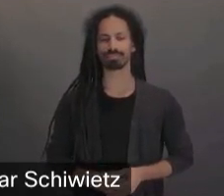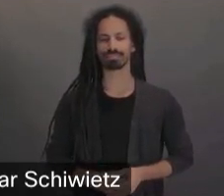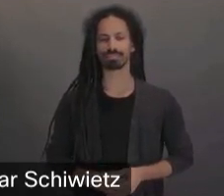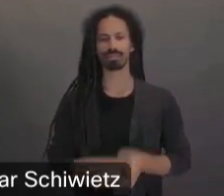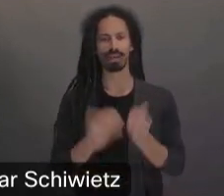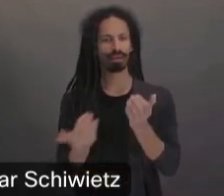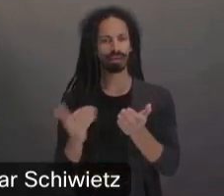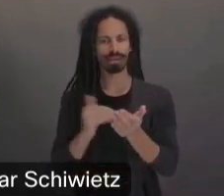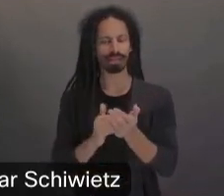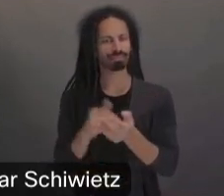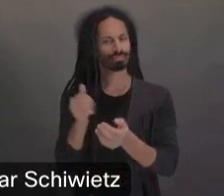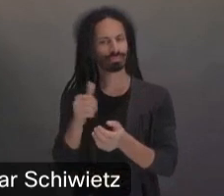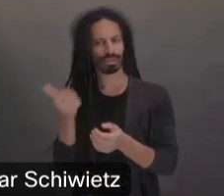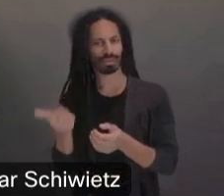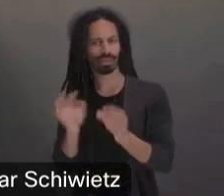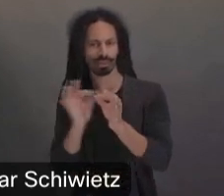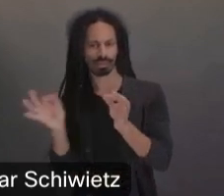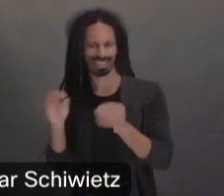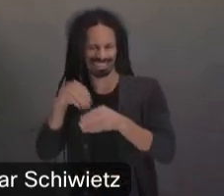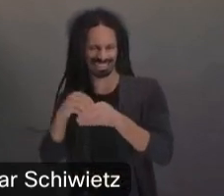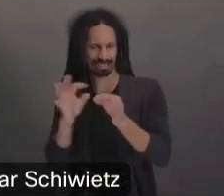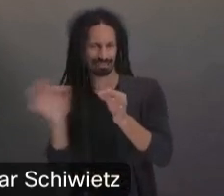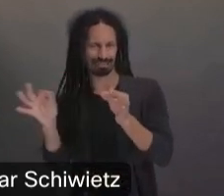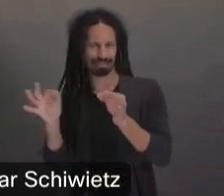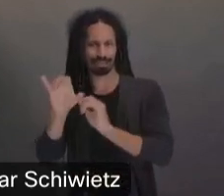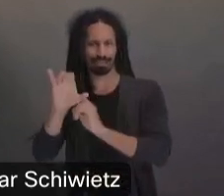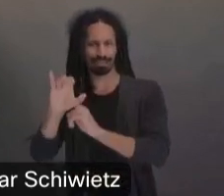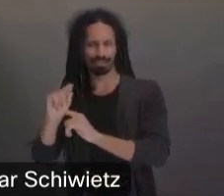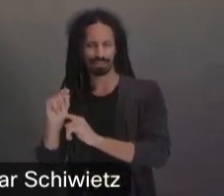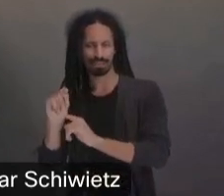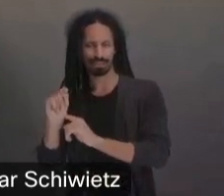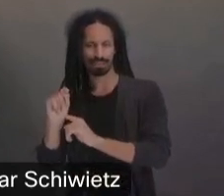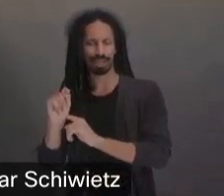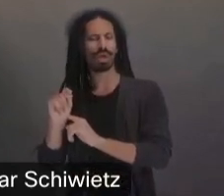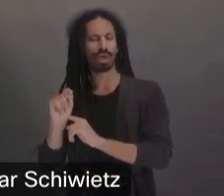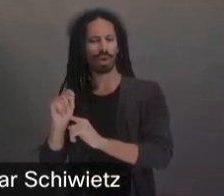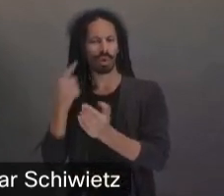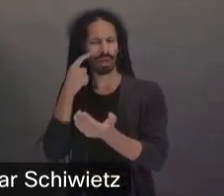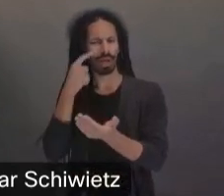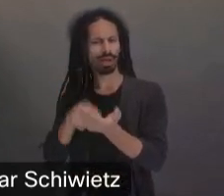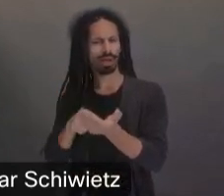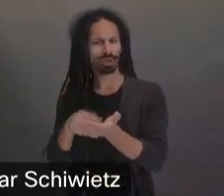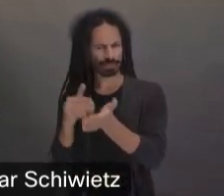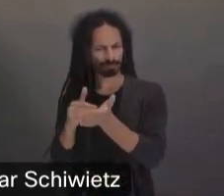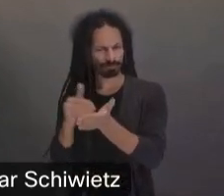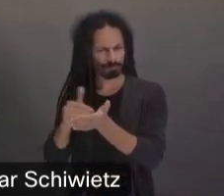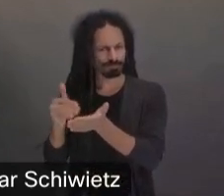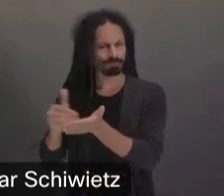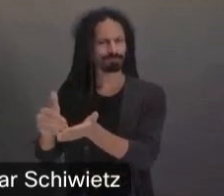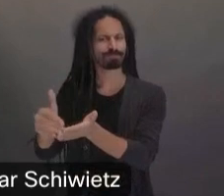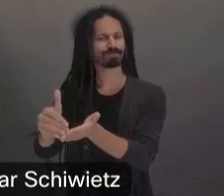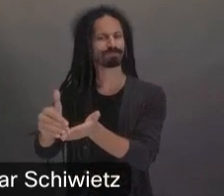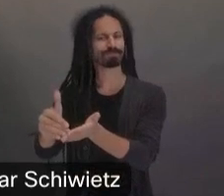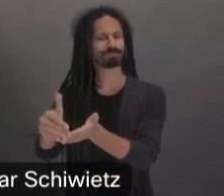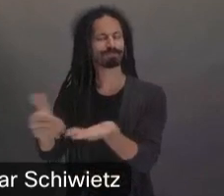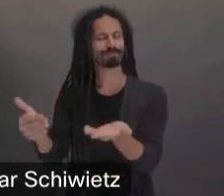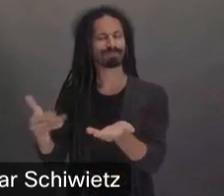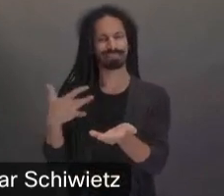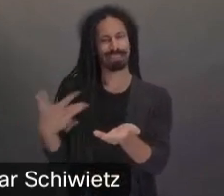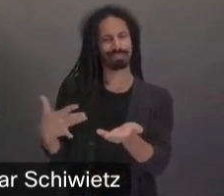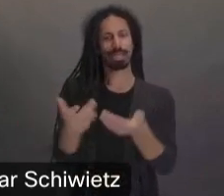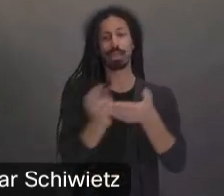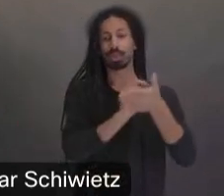in-text citation. What you can notice with these in-text citations is that there is a author